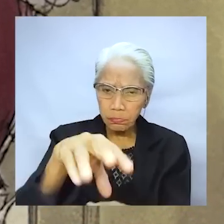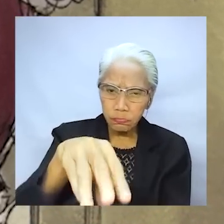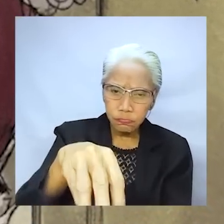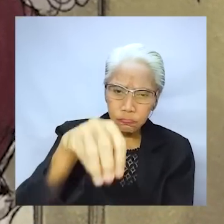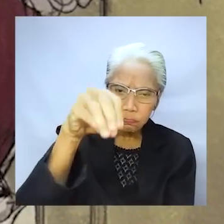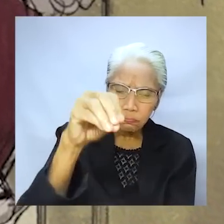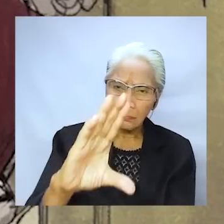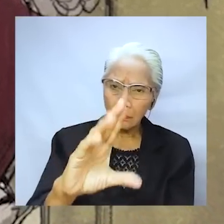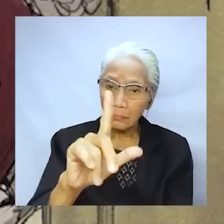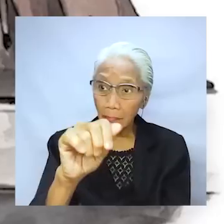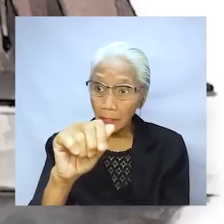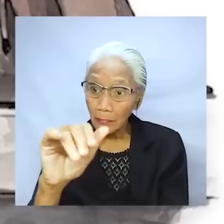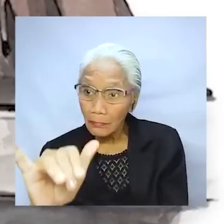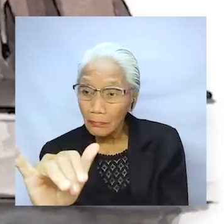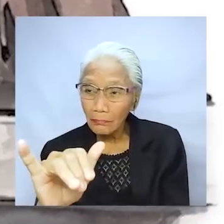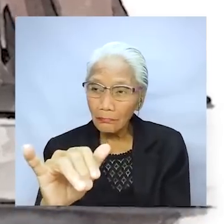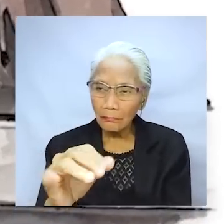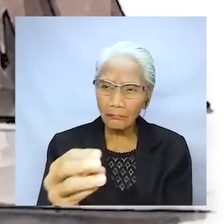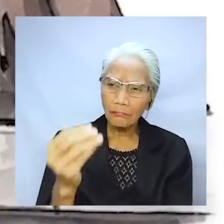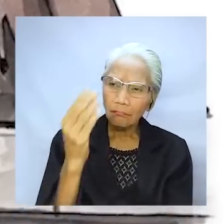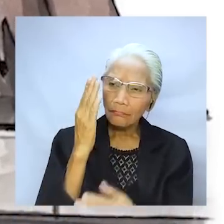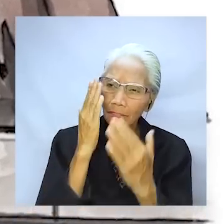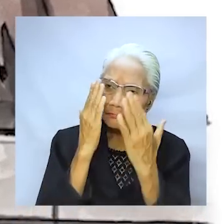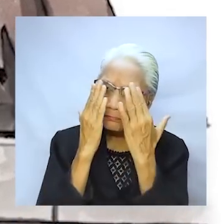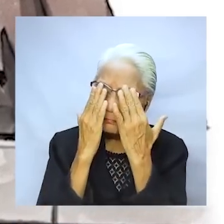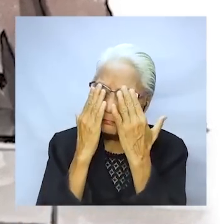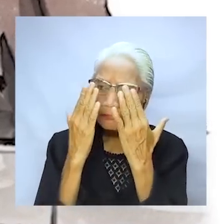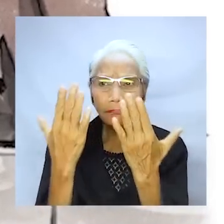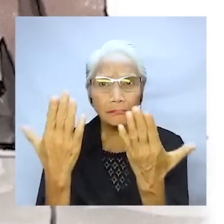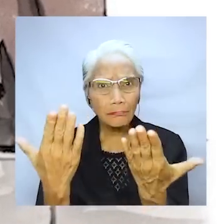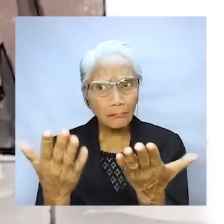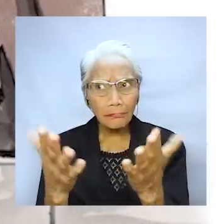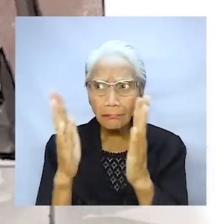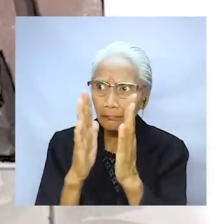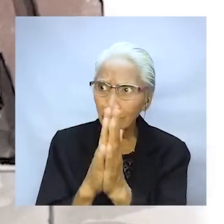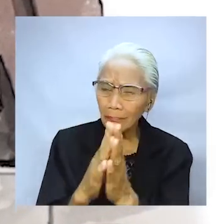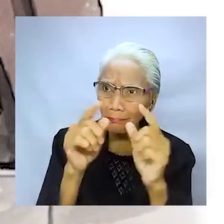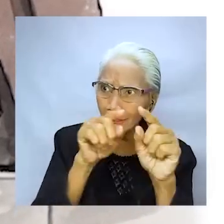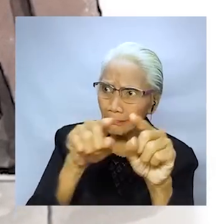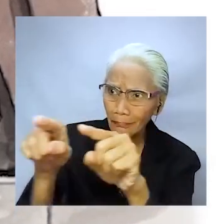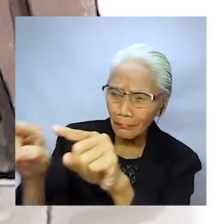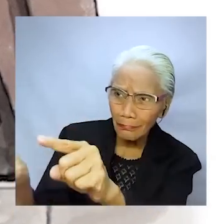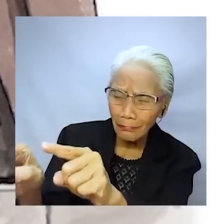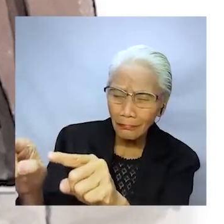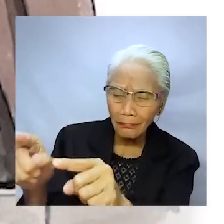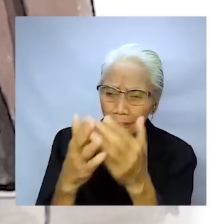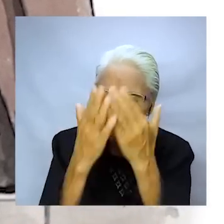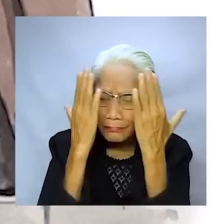on his eyes and asked him to go and wash in the pool of Siloam.